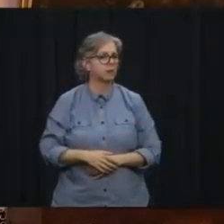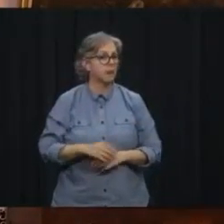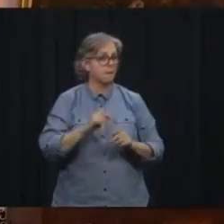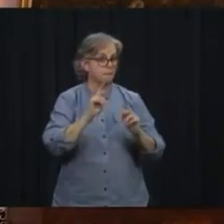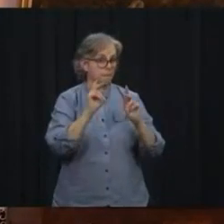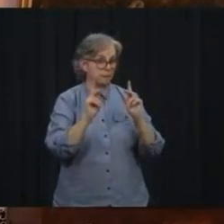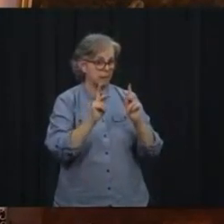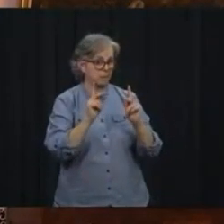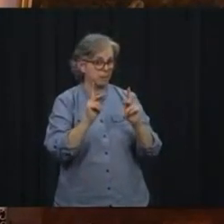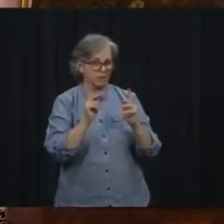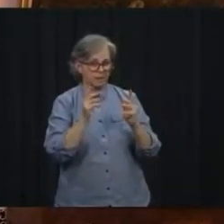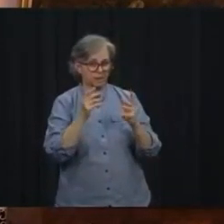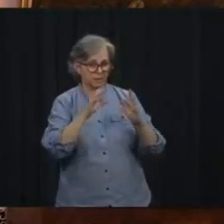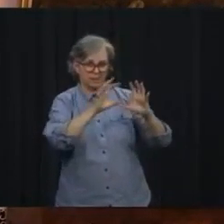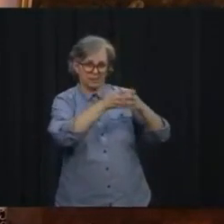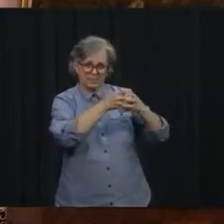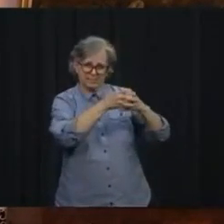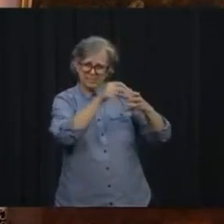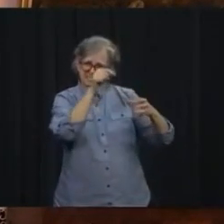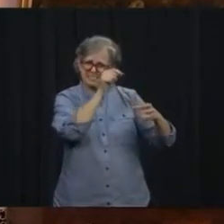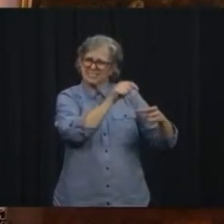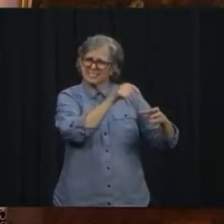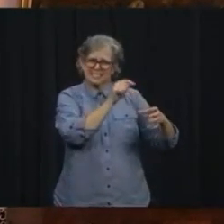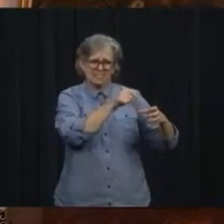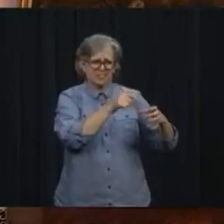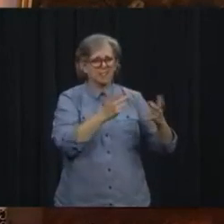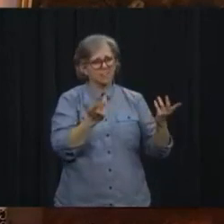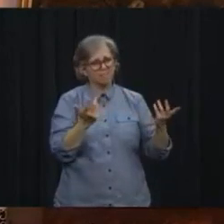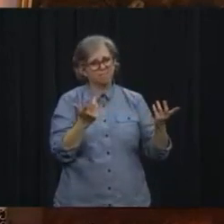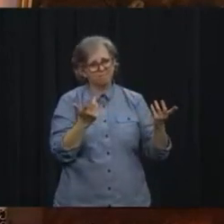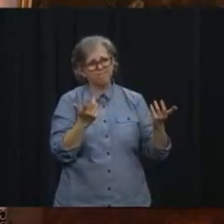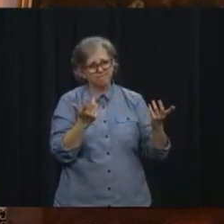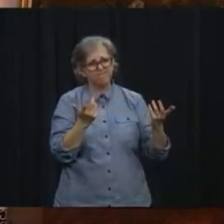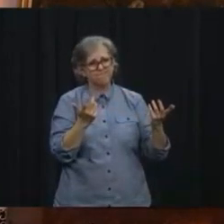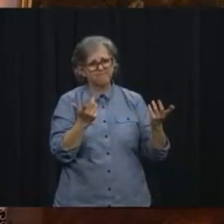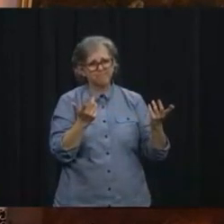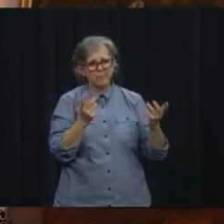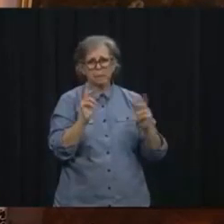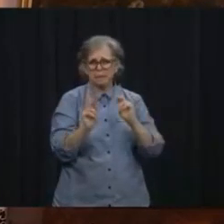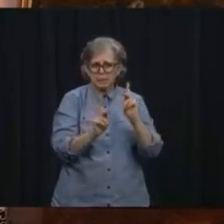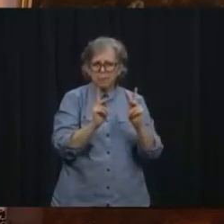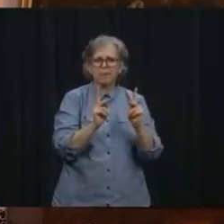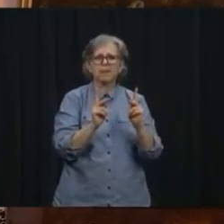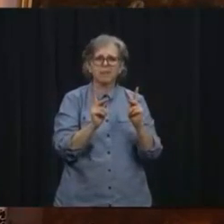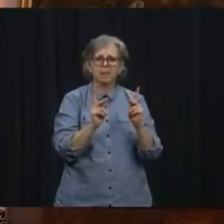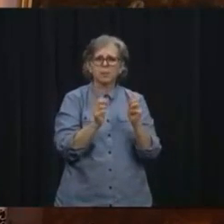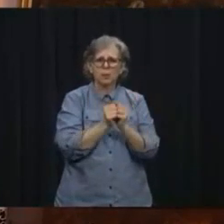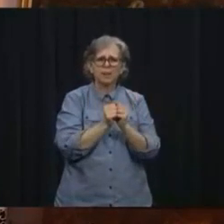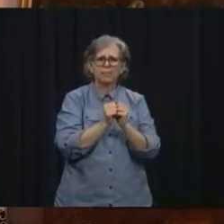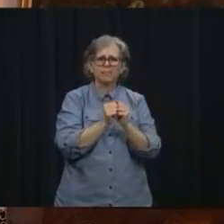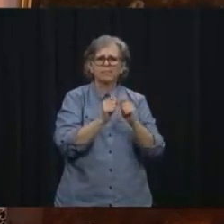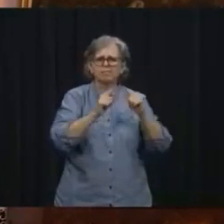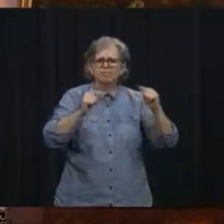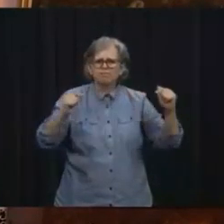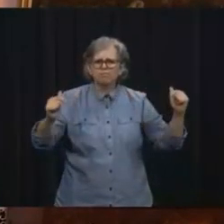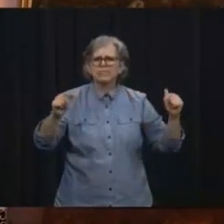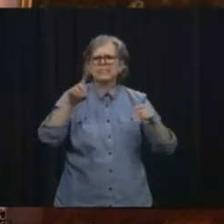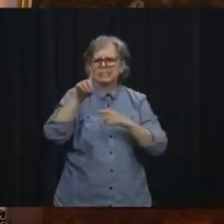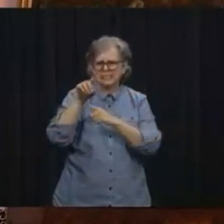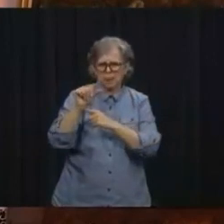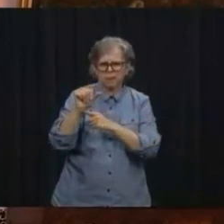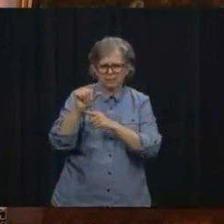people who need them. We are clearly in a full response mode to this